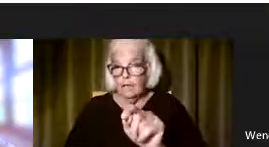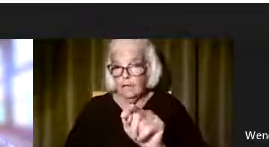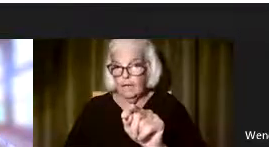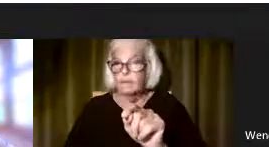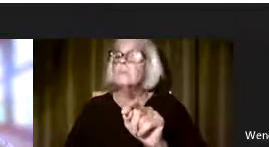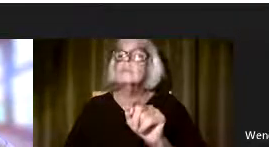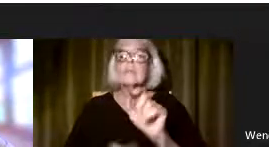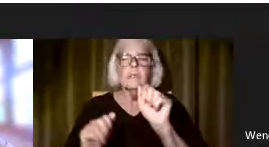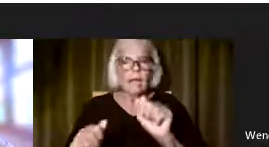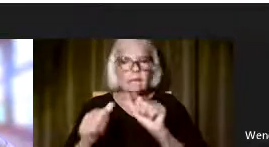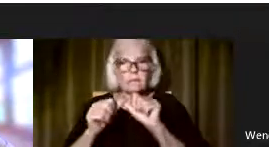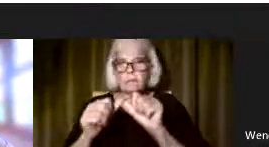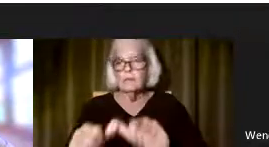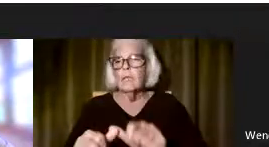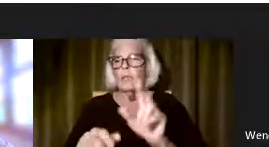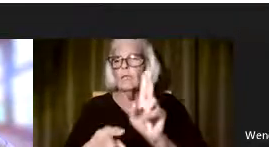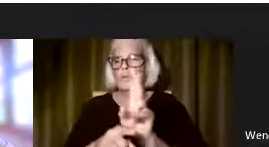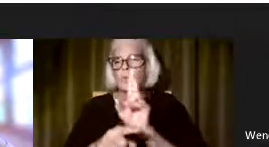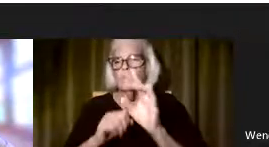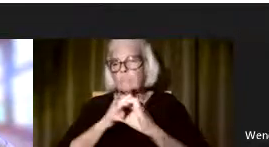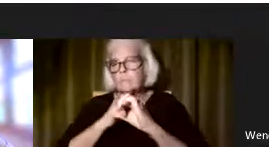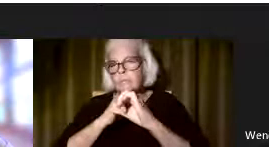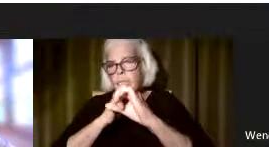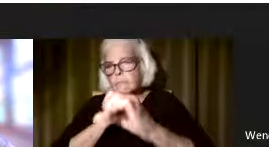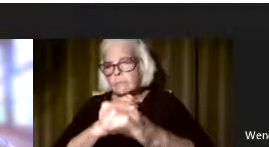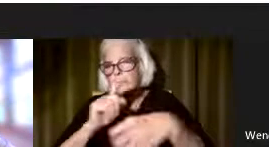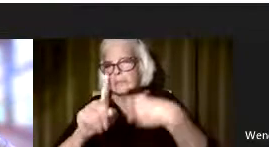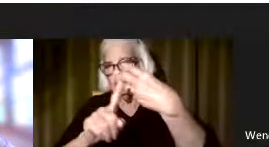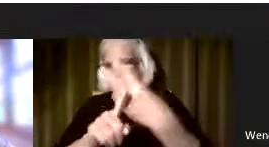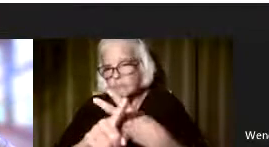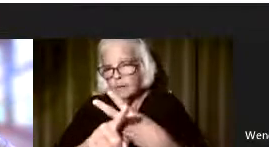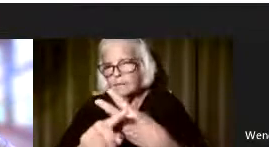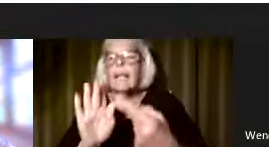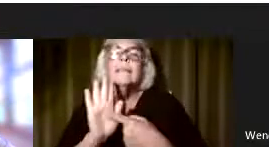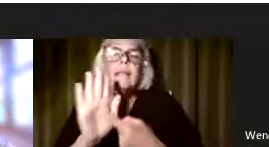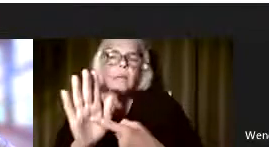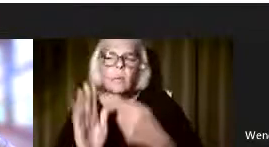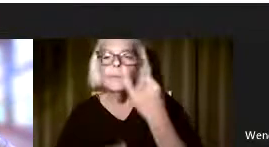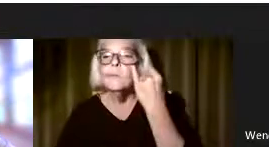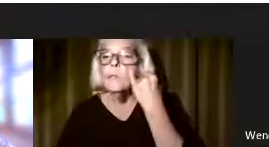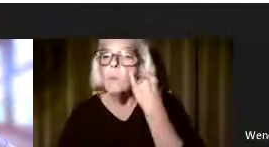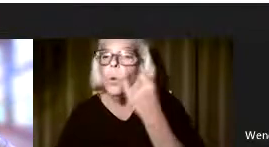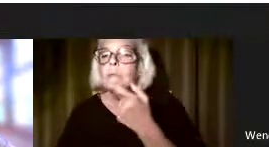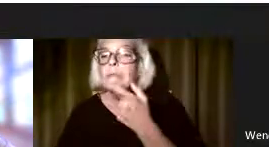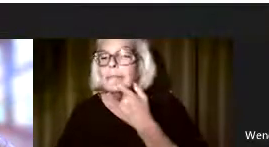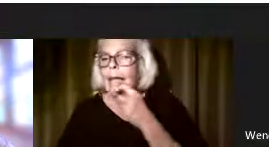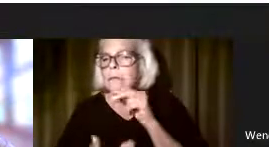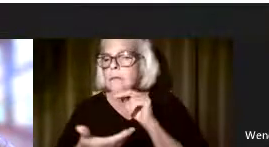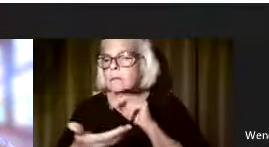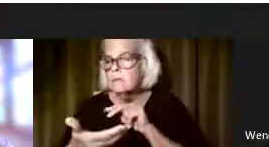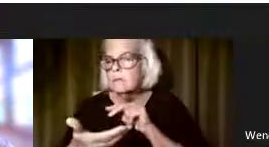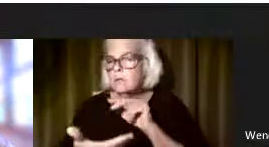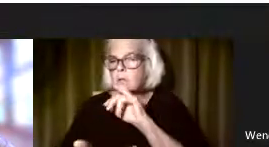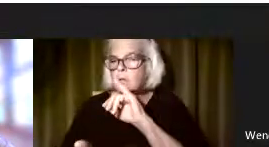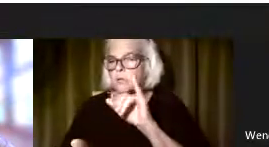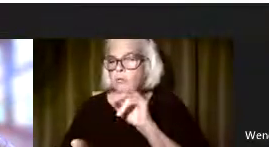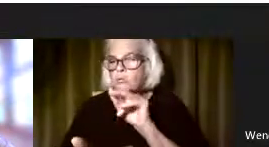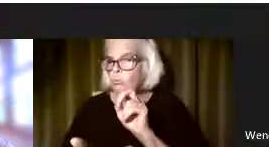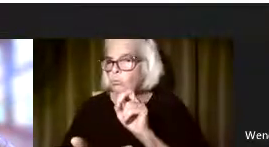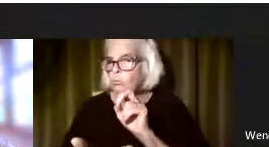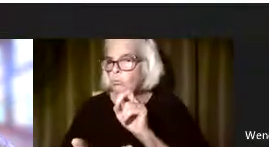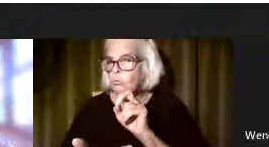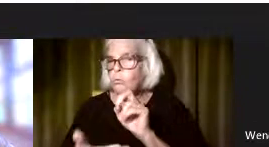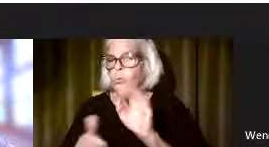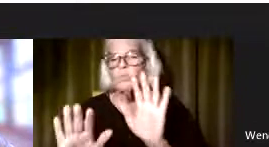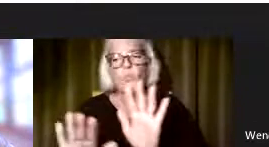months. So if it has a June expiration date, it's now good through November. And we're trying to do as